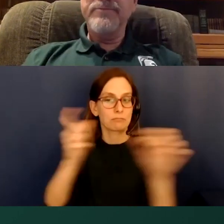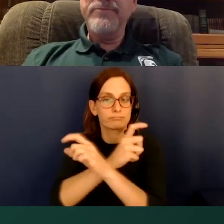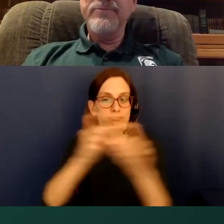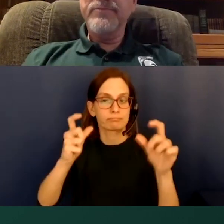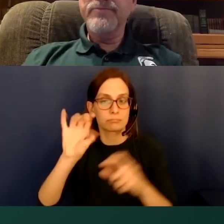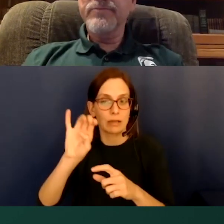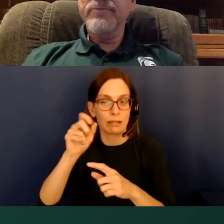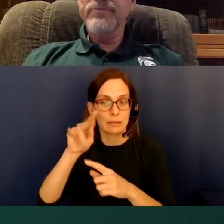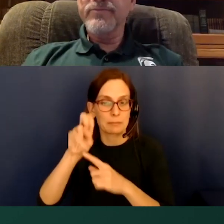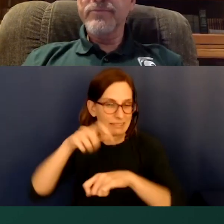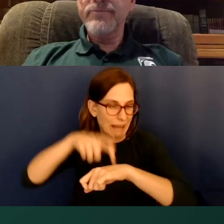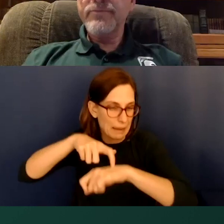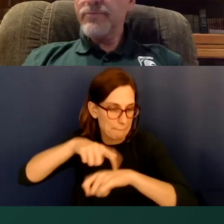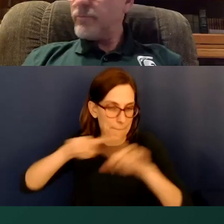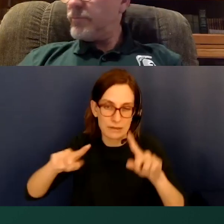not.